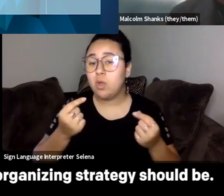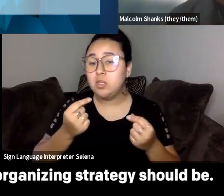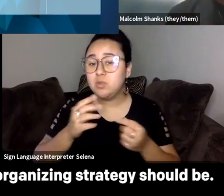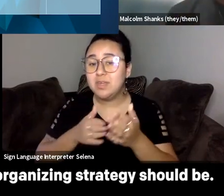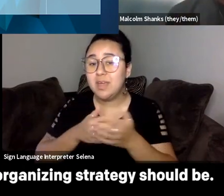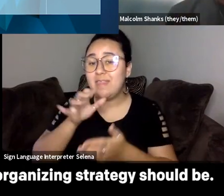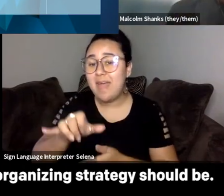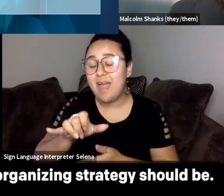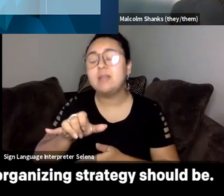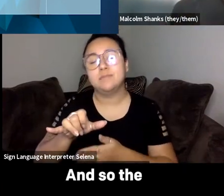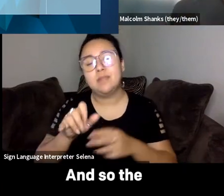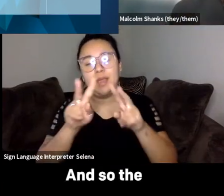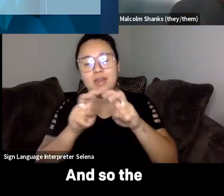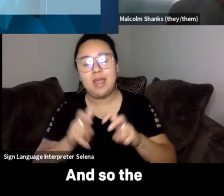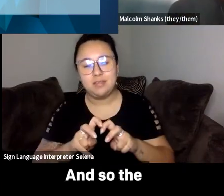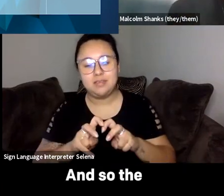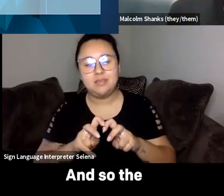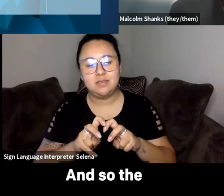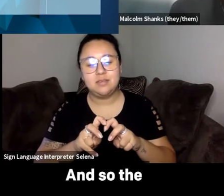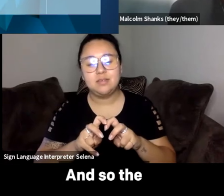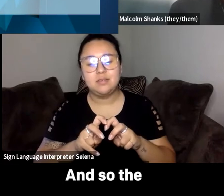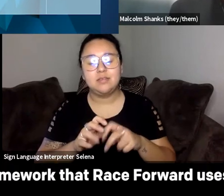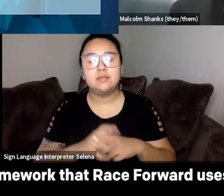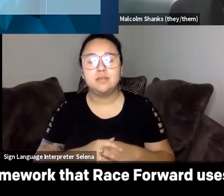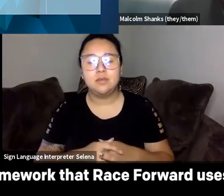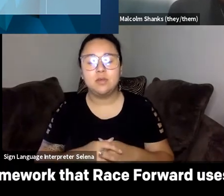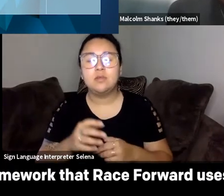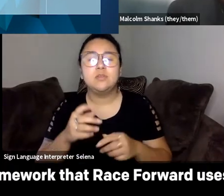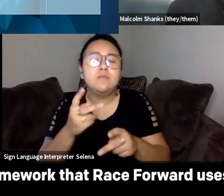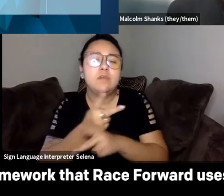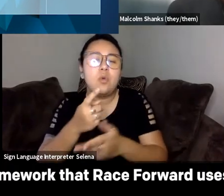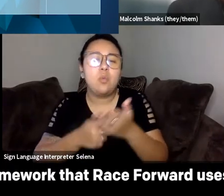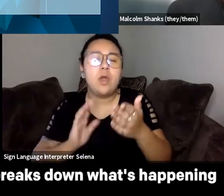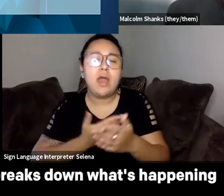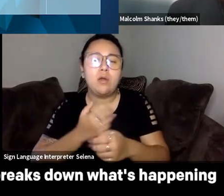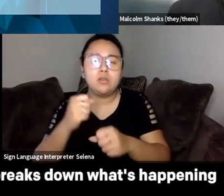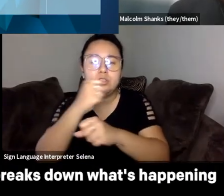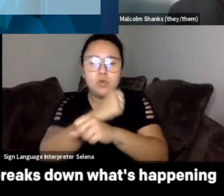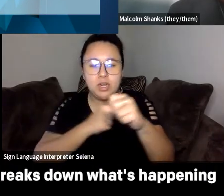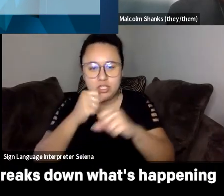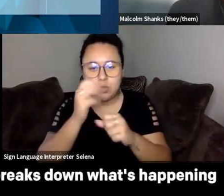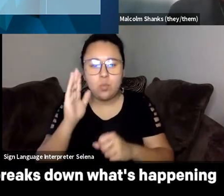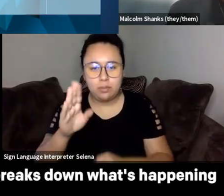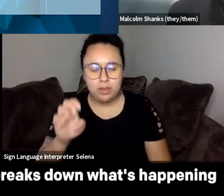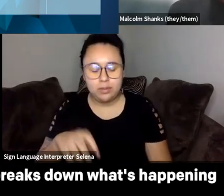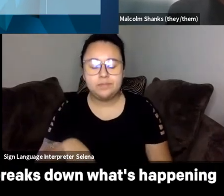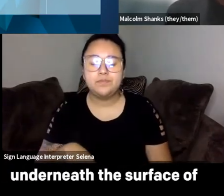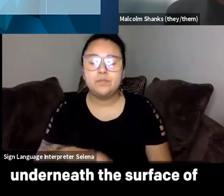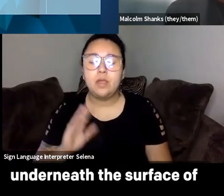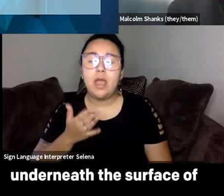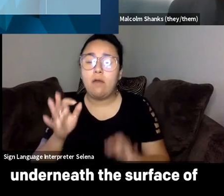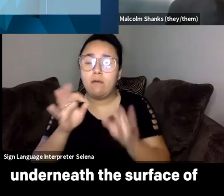organizing strategy should be. And so the framework that Race Forward uses breaks down what's